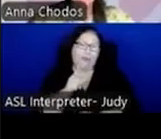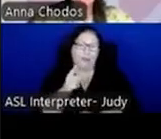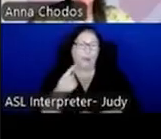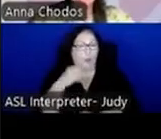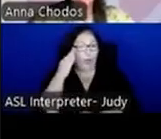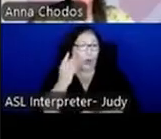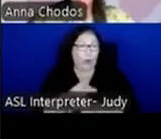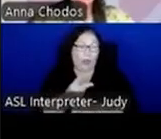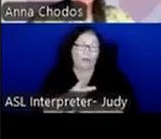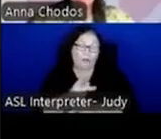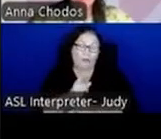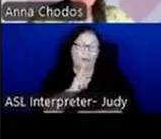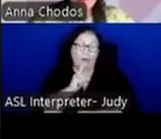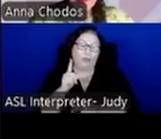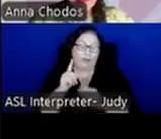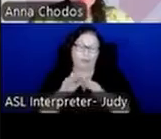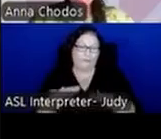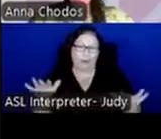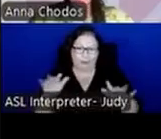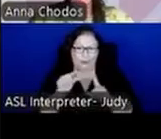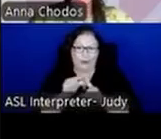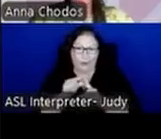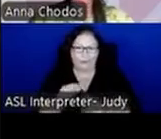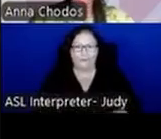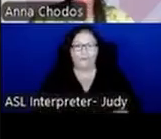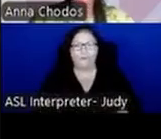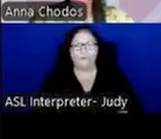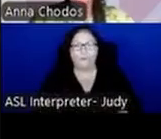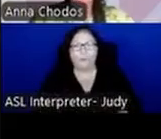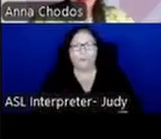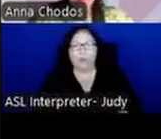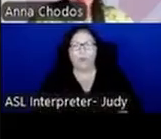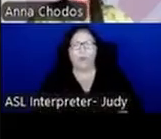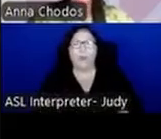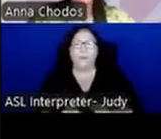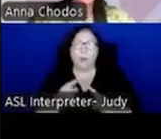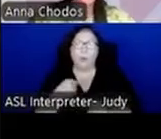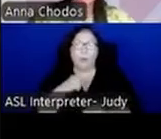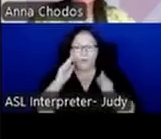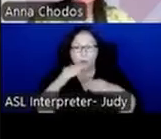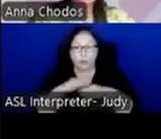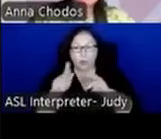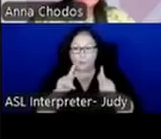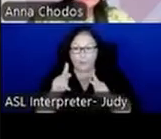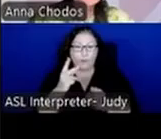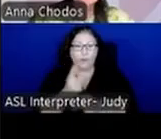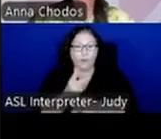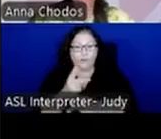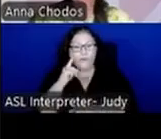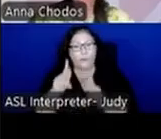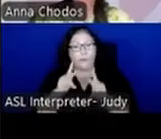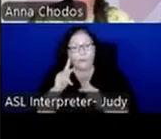very diverse term. But we do focus on people caregiving for people, adults with